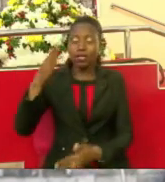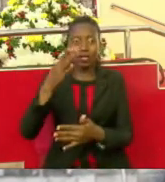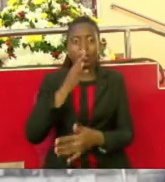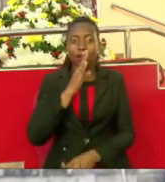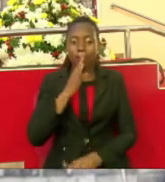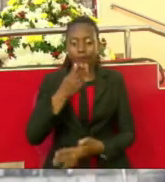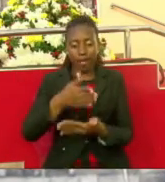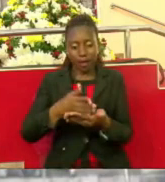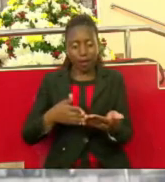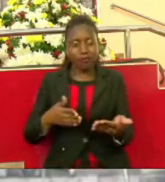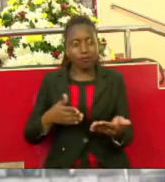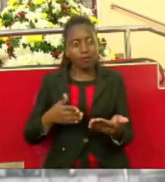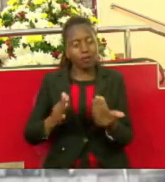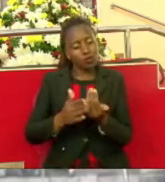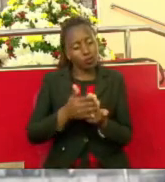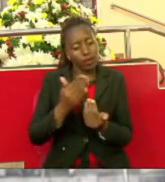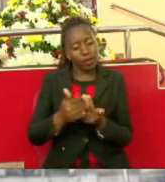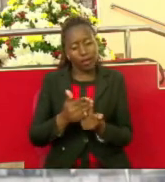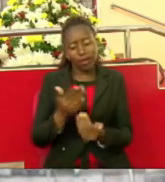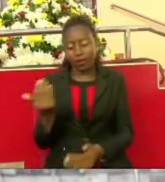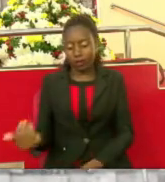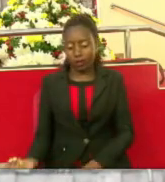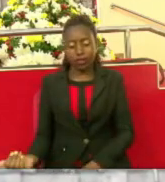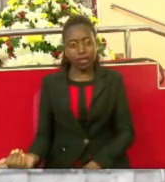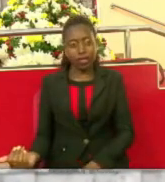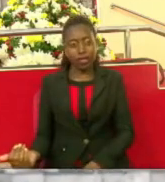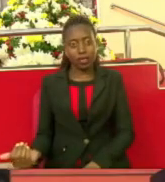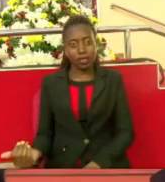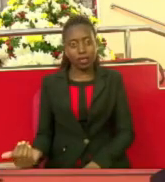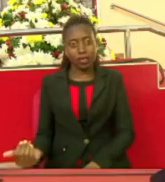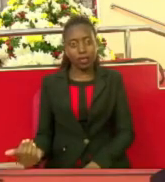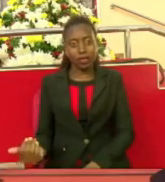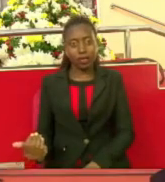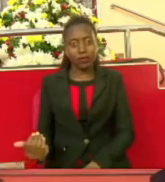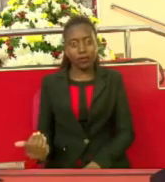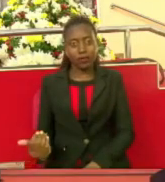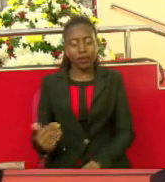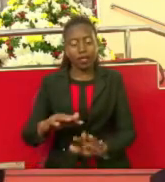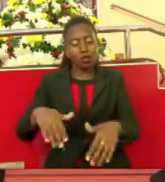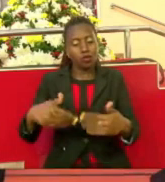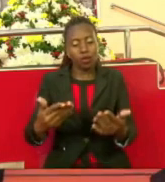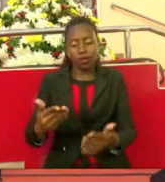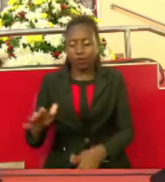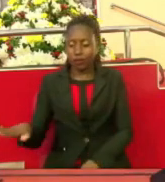to take care of that child, to provide them the environment to